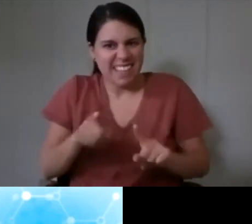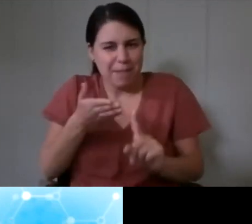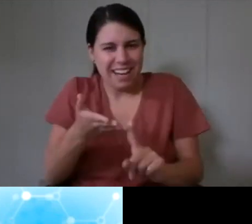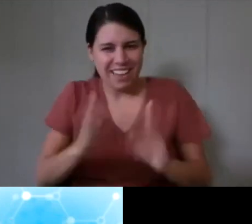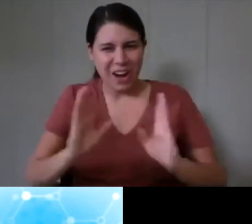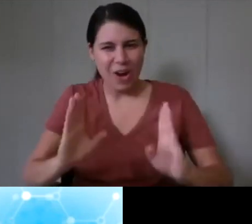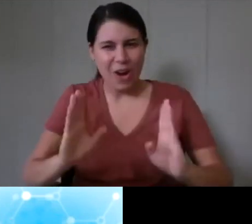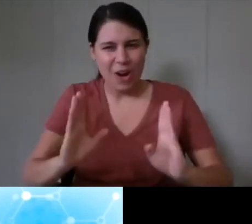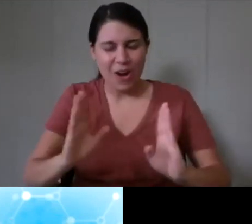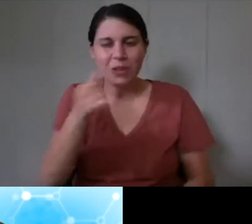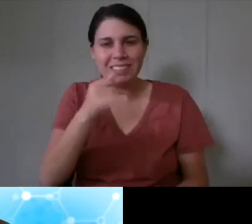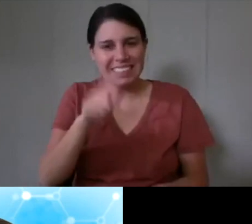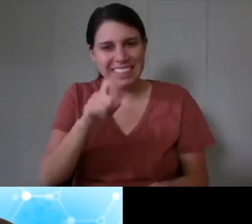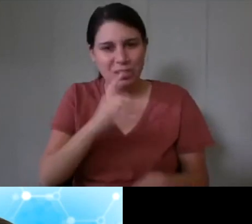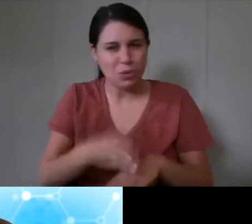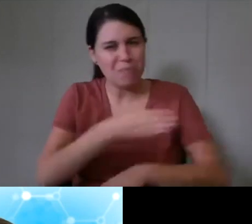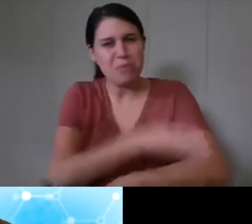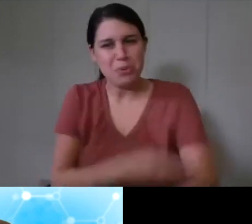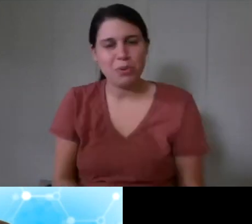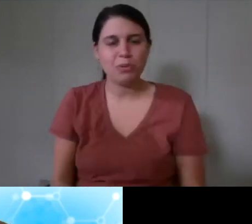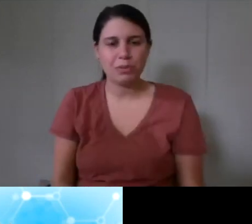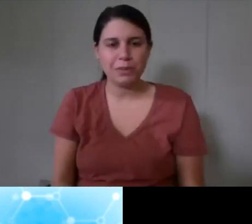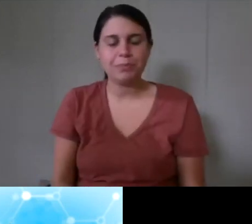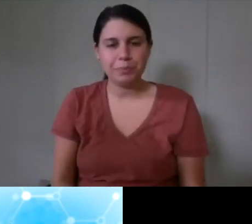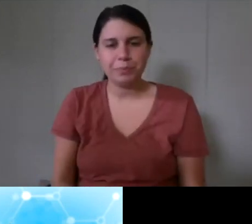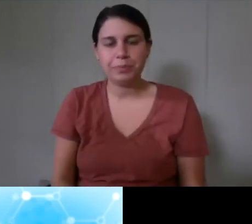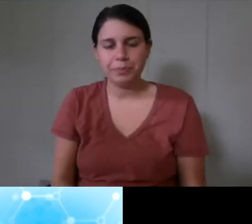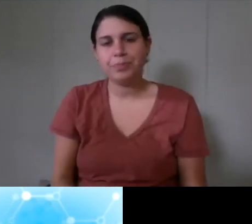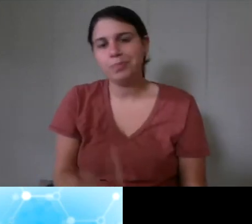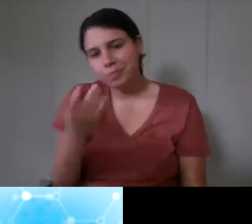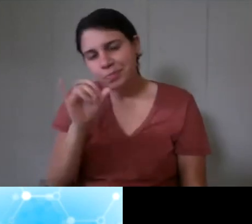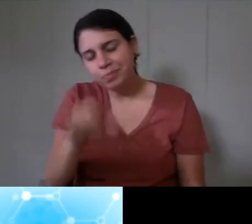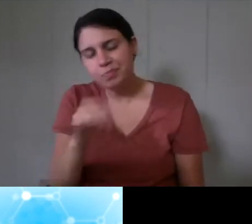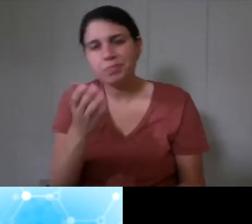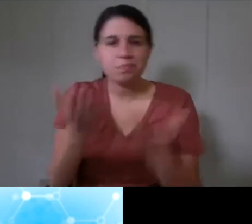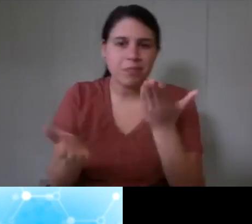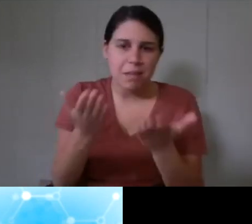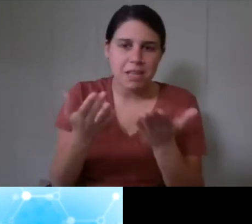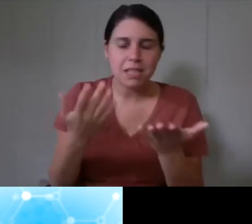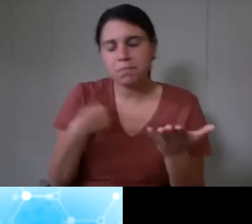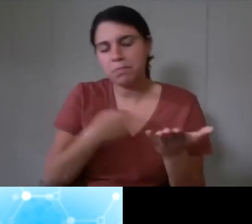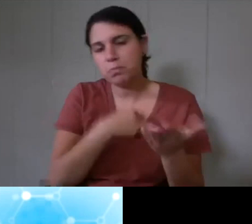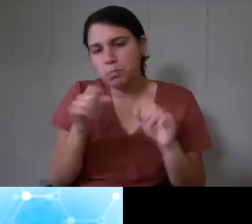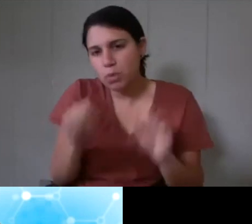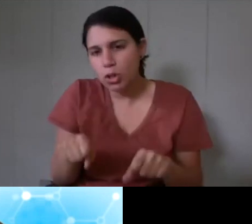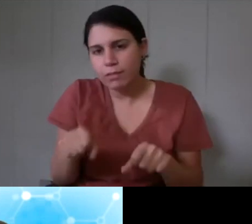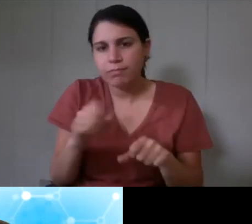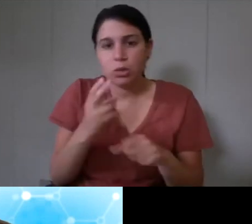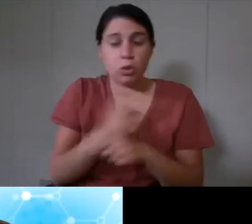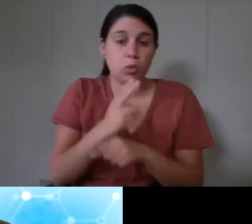that definitely needs to be improved upon. And I think that's maybe where we could perhaps use